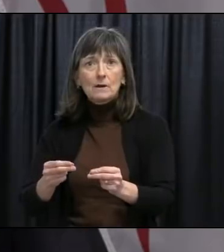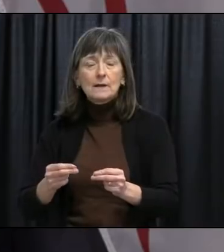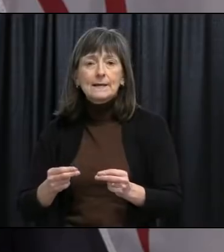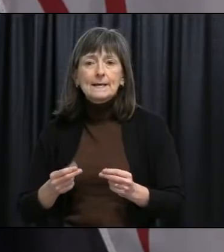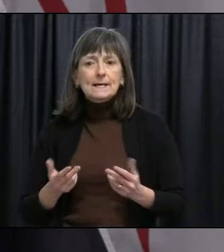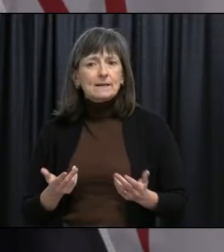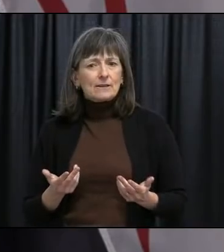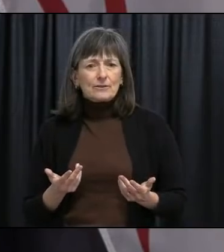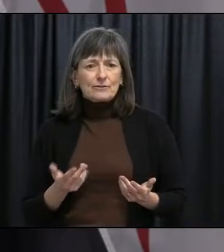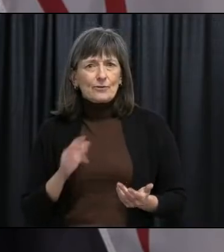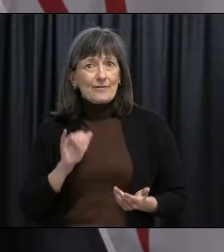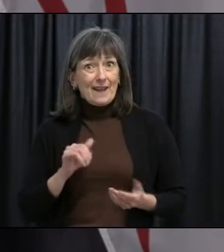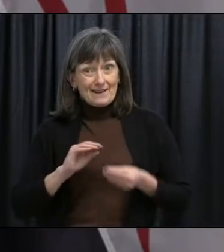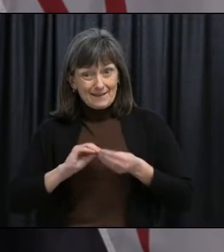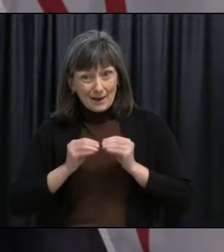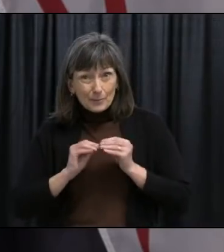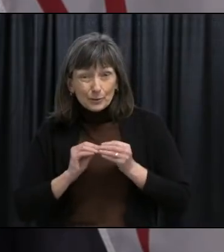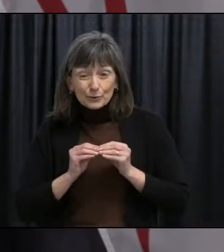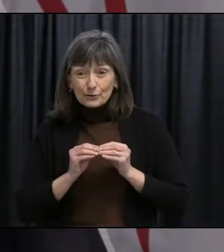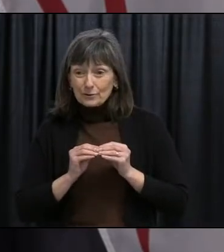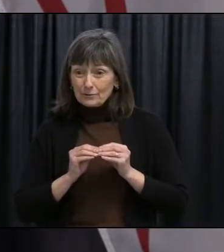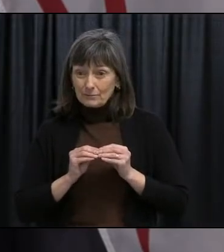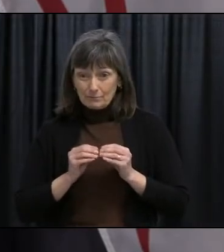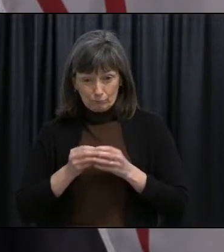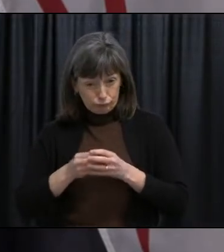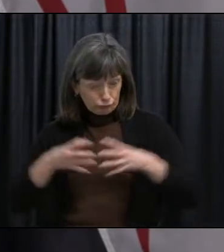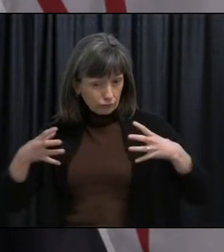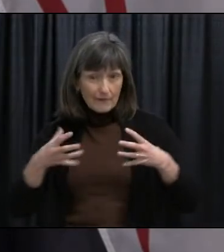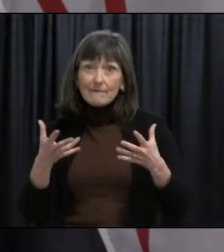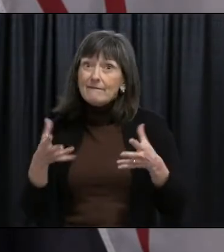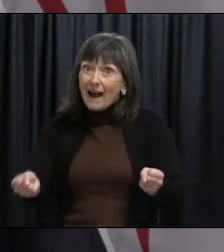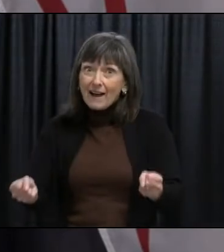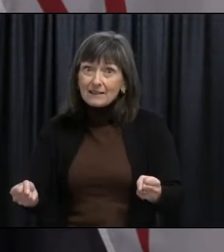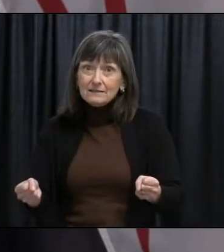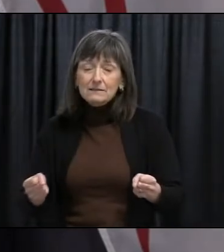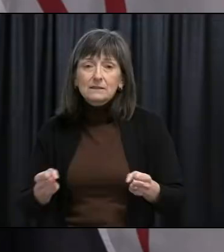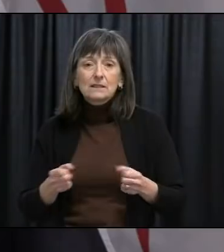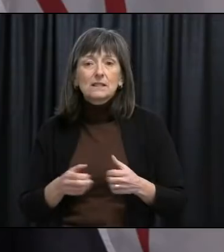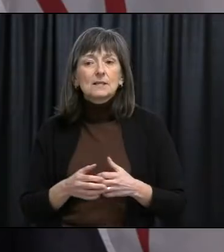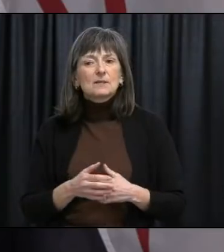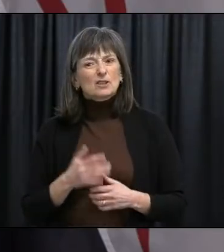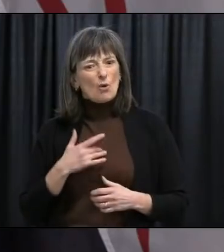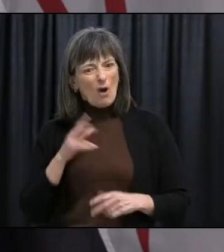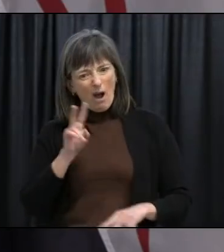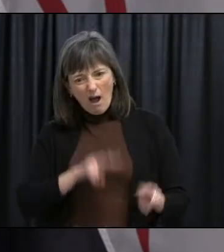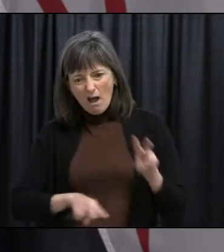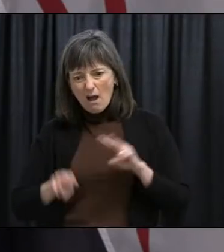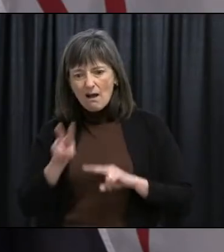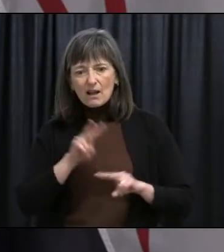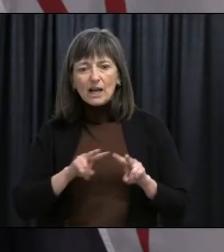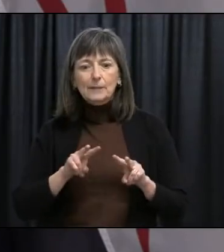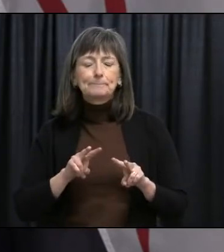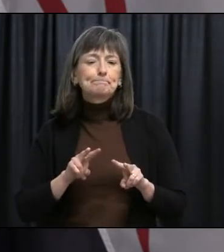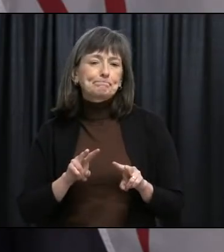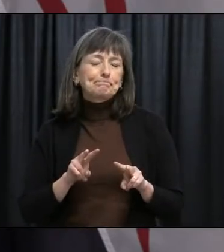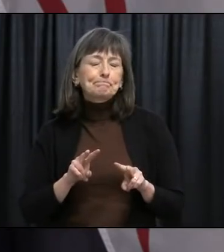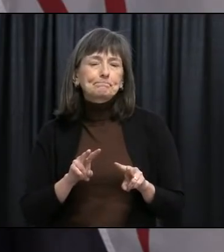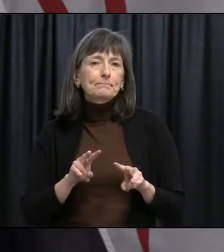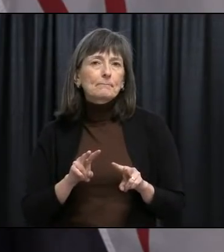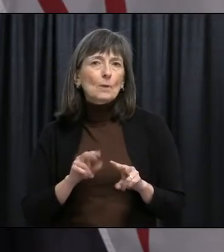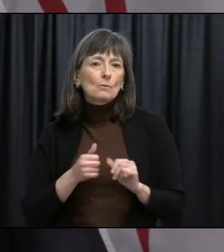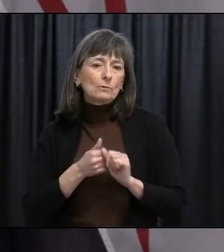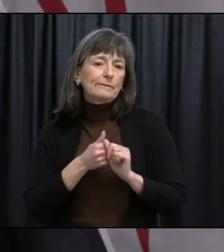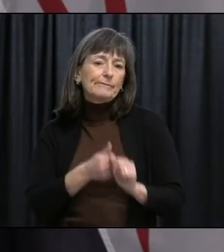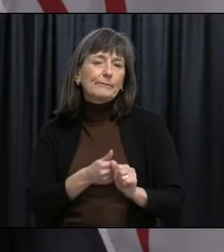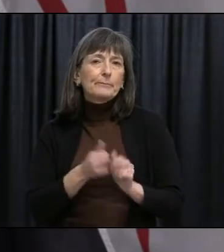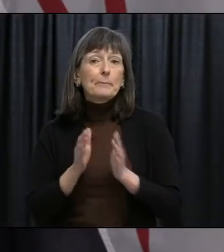and just the numbers that we're seeing and how quickly it grew. So, we're certainly employing that